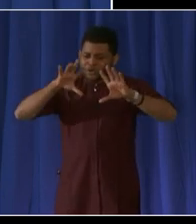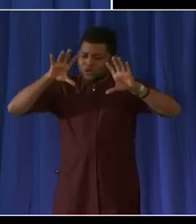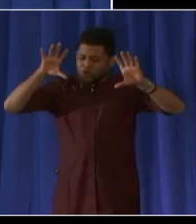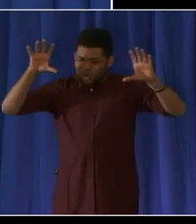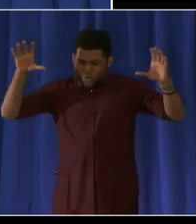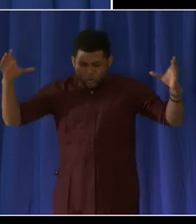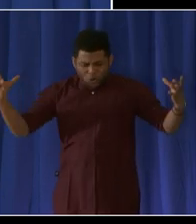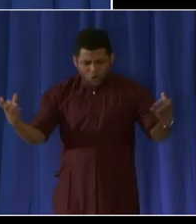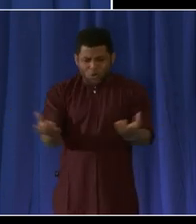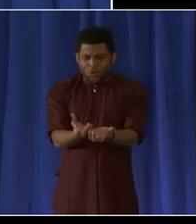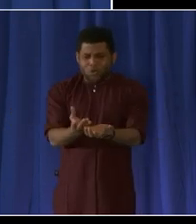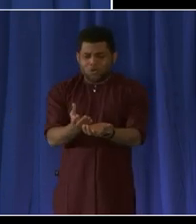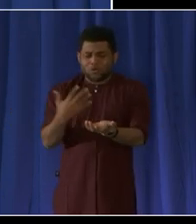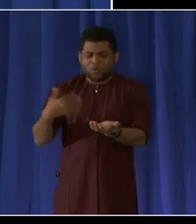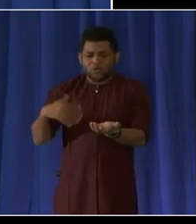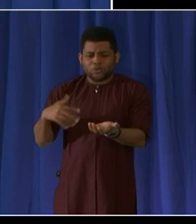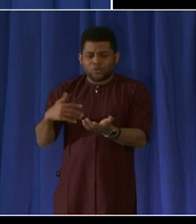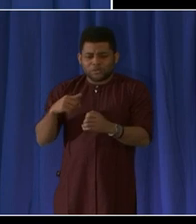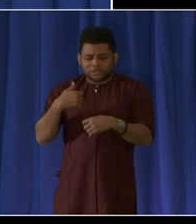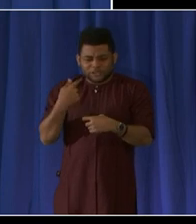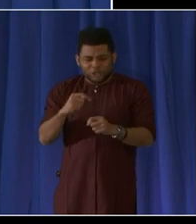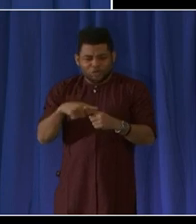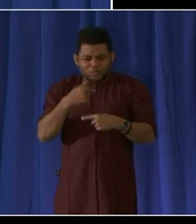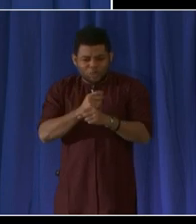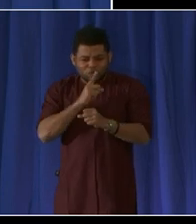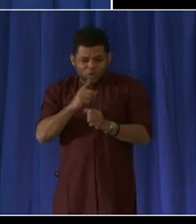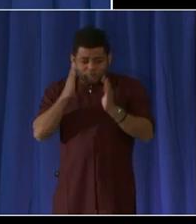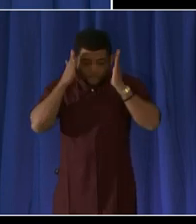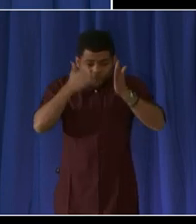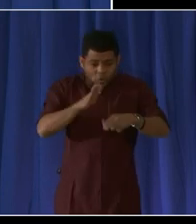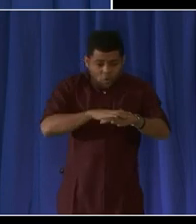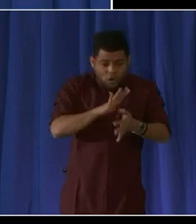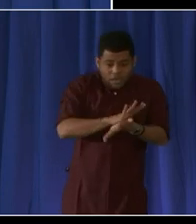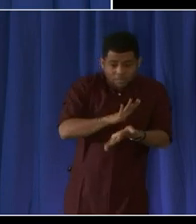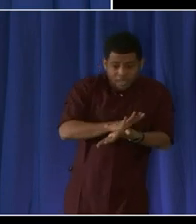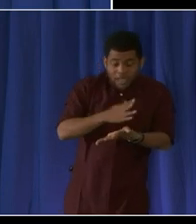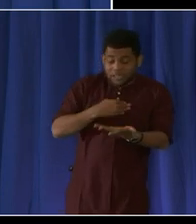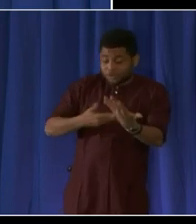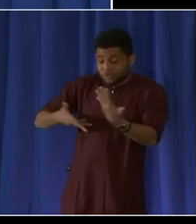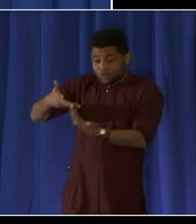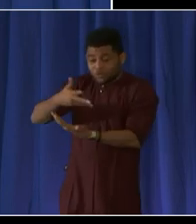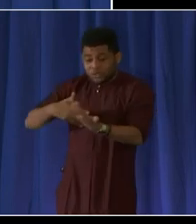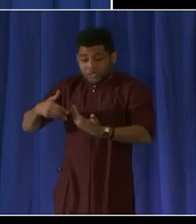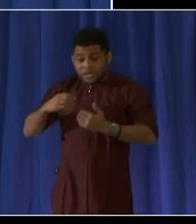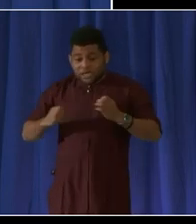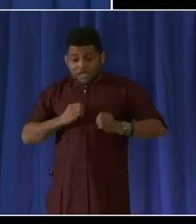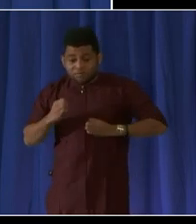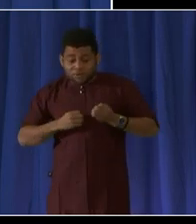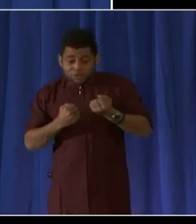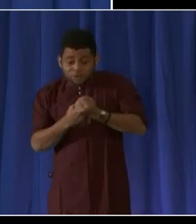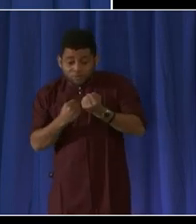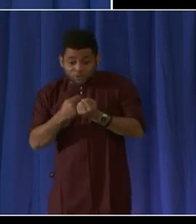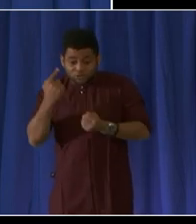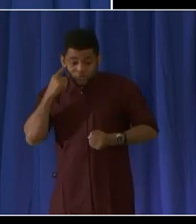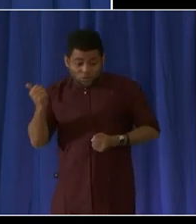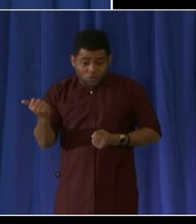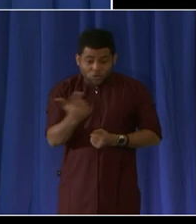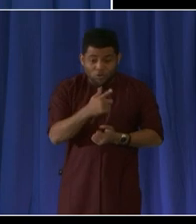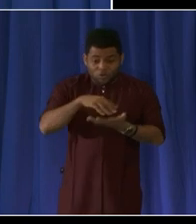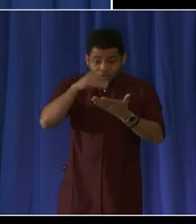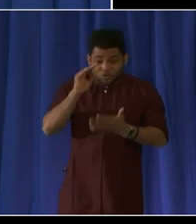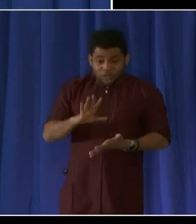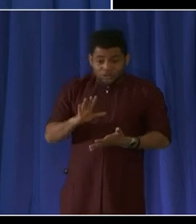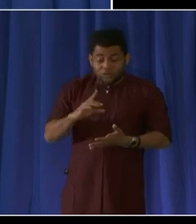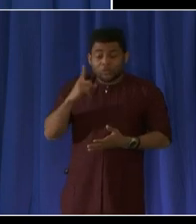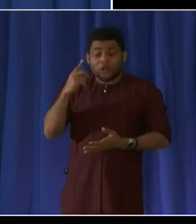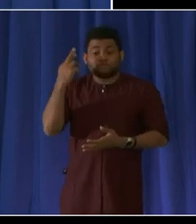that our students are continue to excel academically, and that we're also providing social and emotional supports as well. And one of the